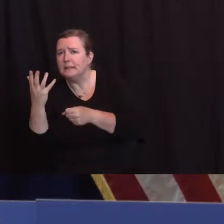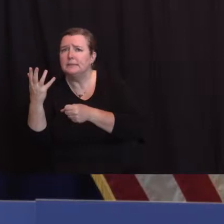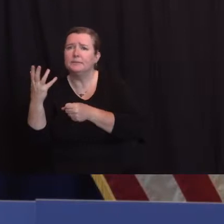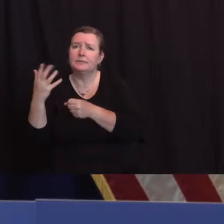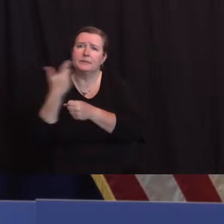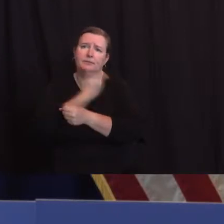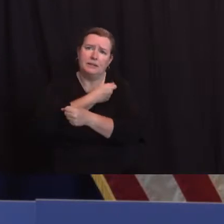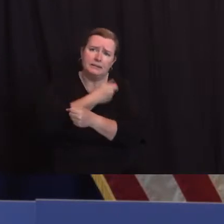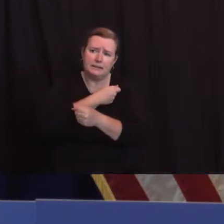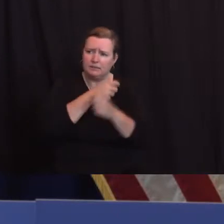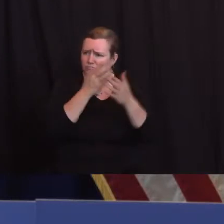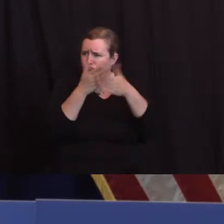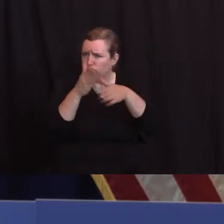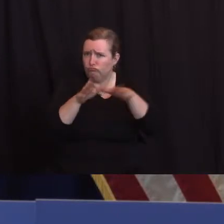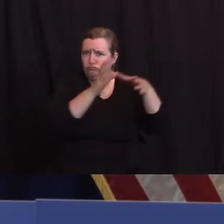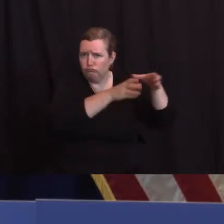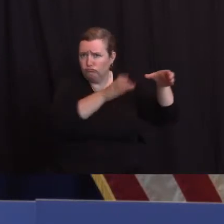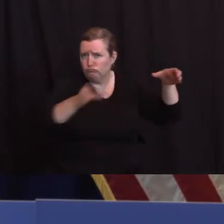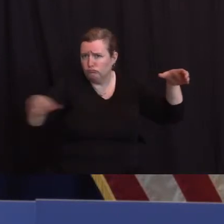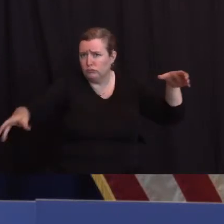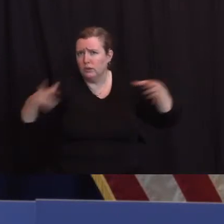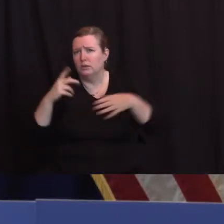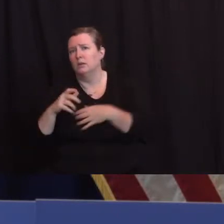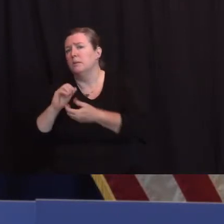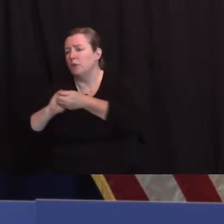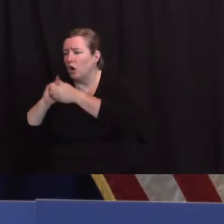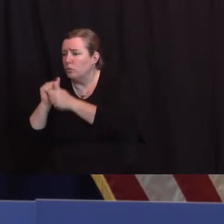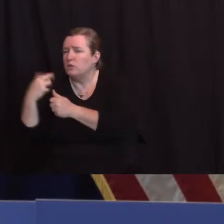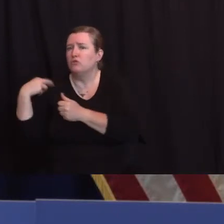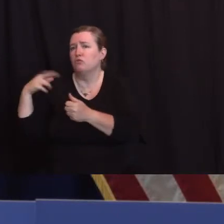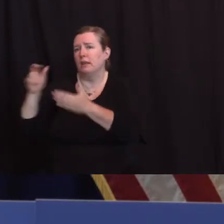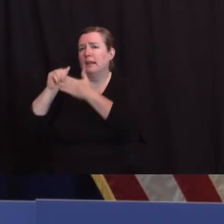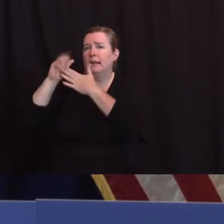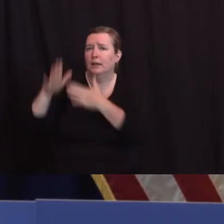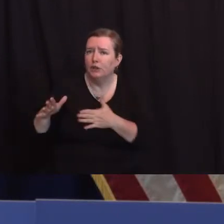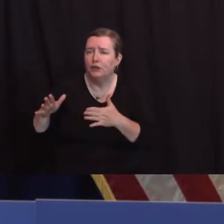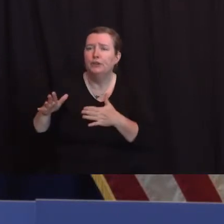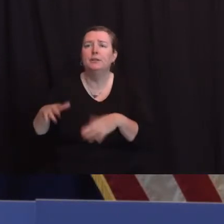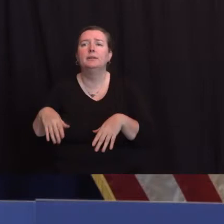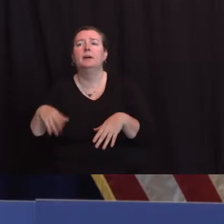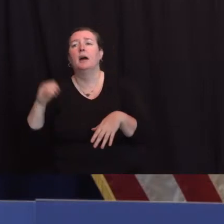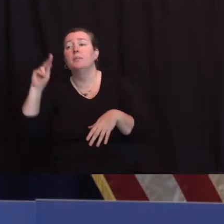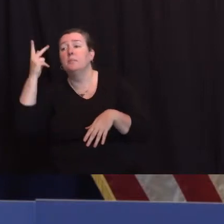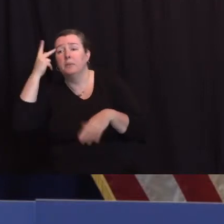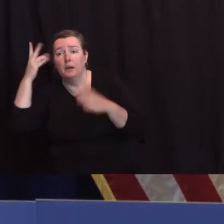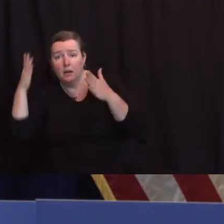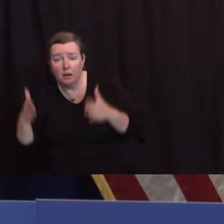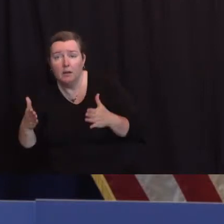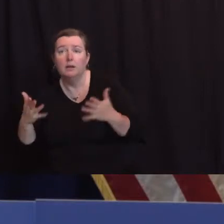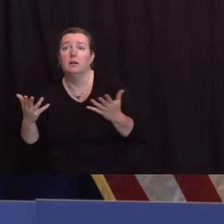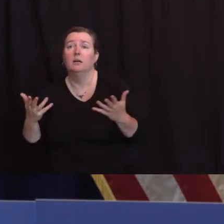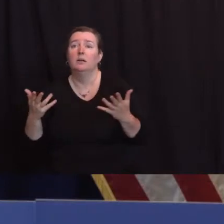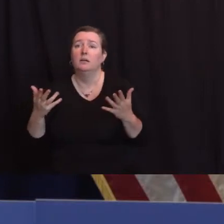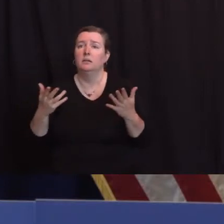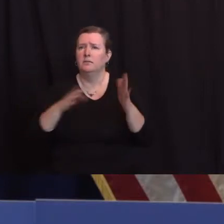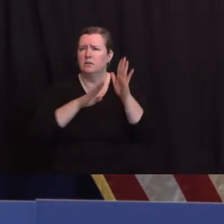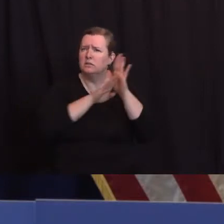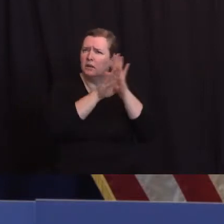with the religious leaders and the elected community leaders to develop more